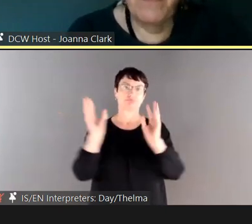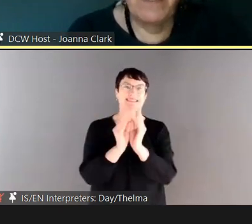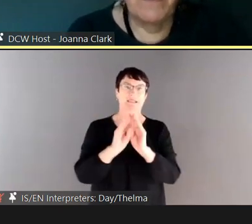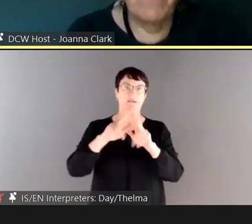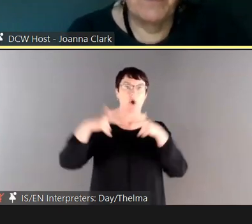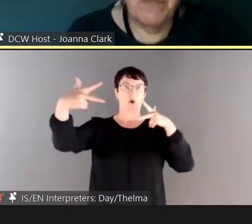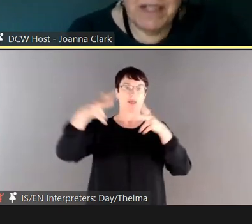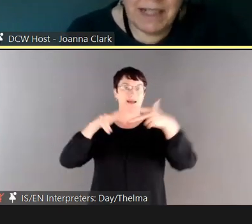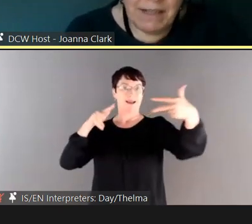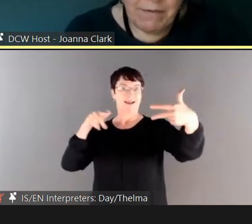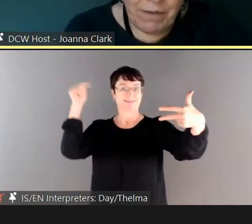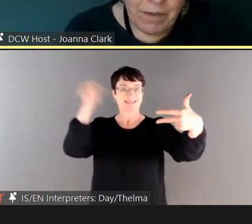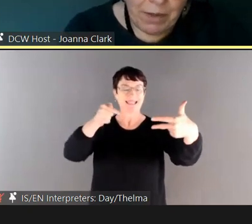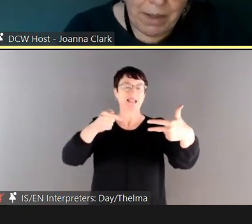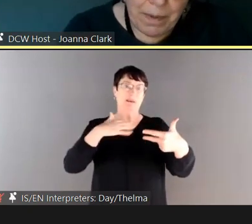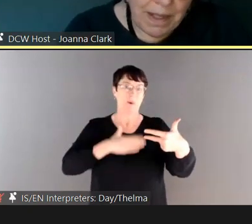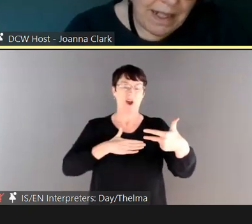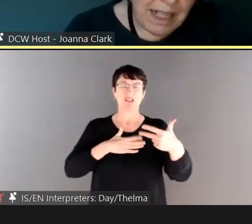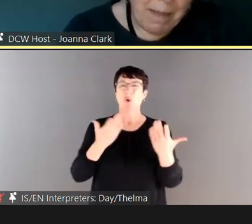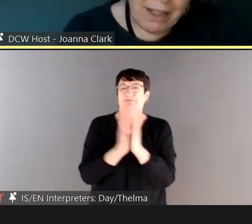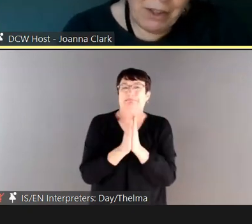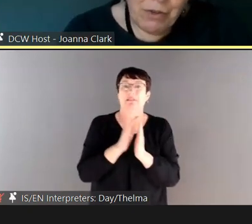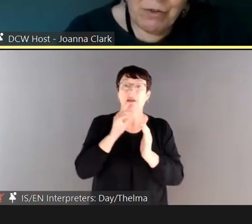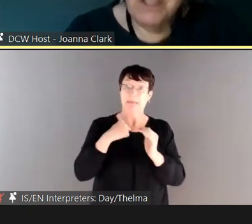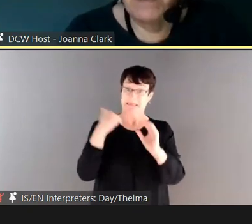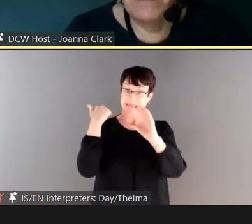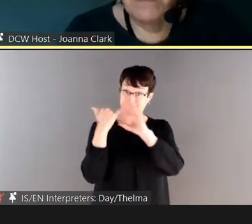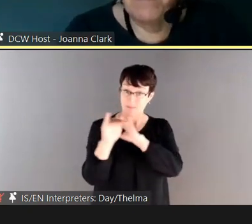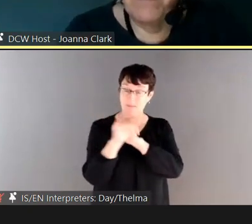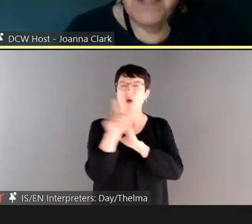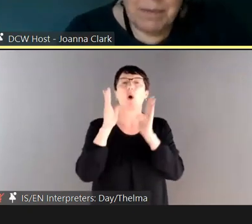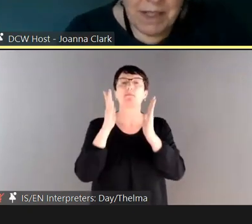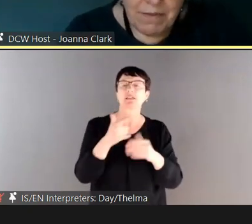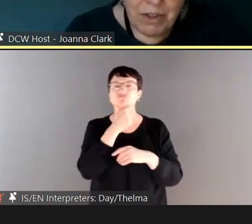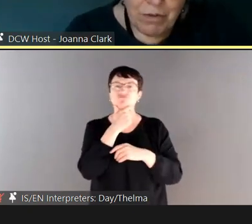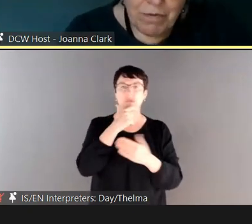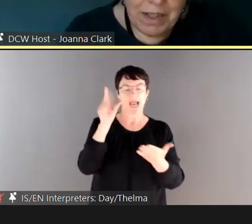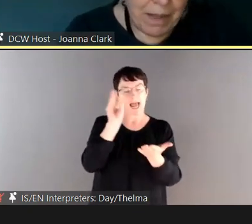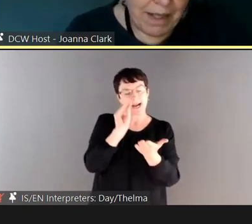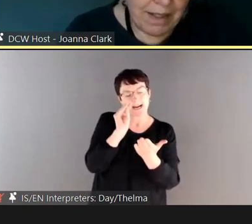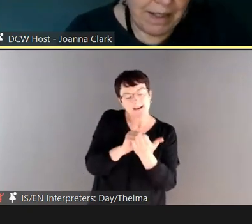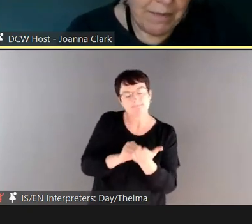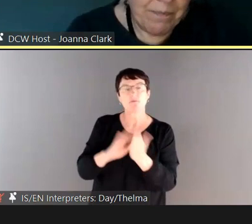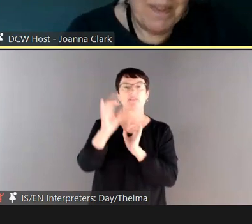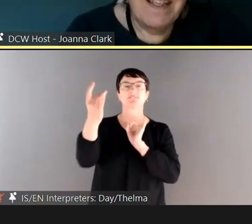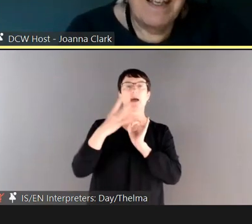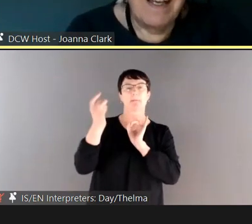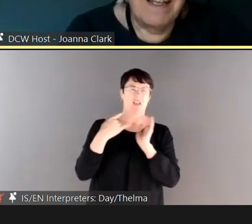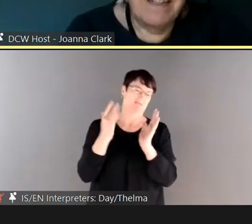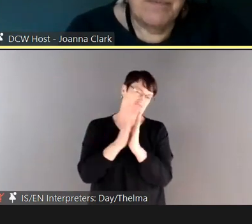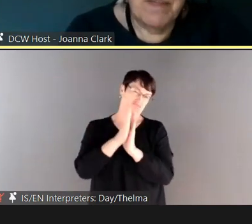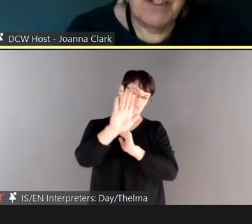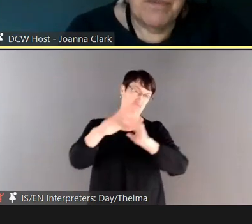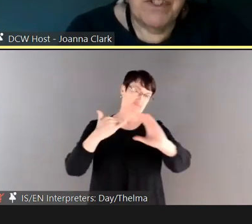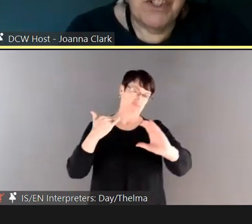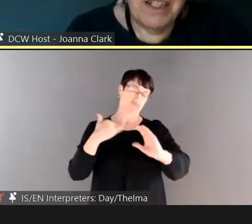very grateful if when you receive the follow-up email, you do just take a little bit of time to give us your feedback, and